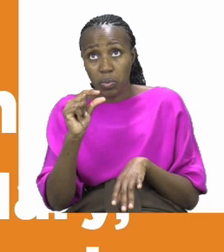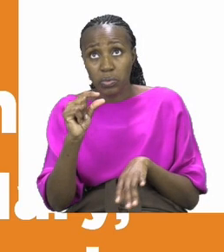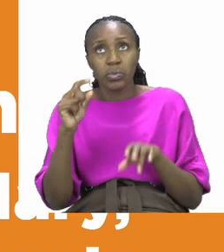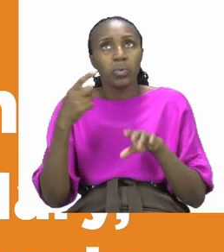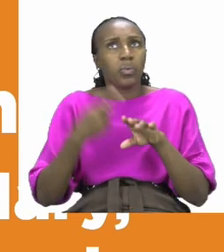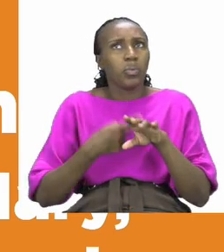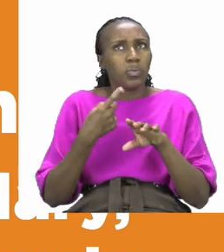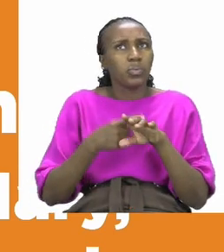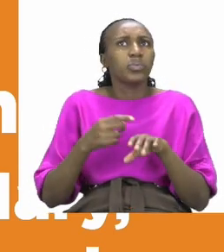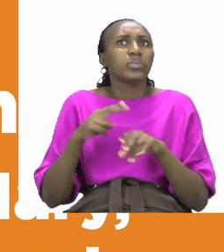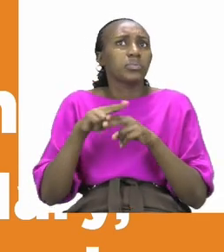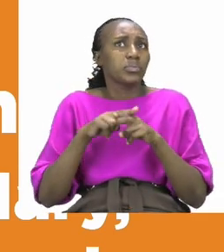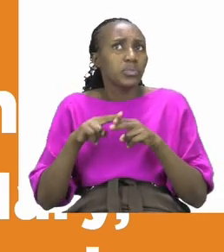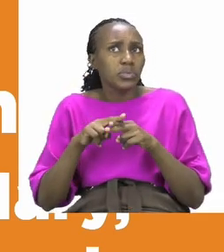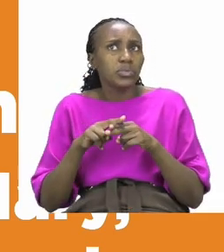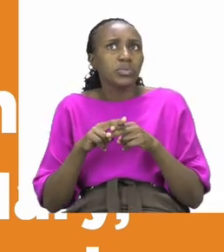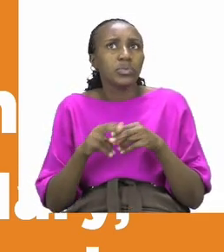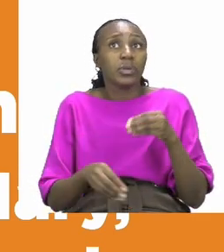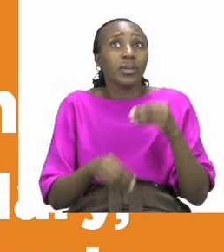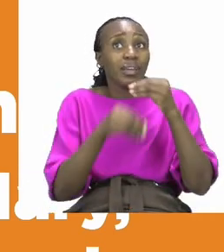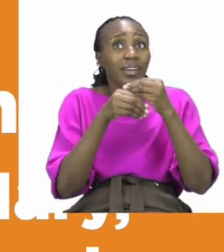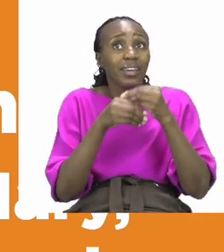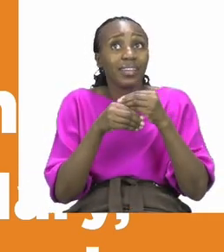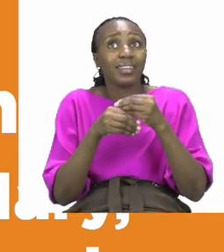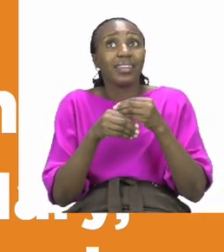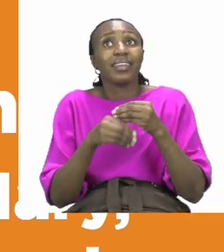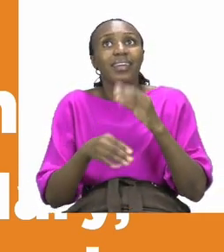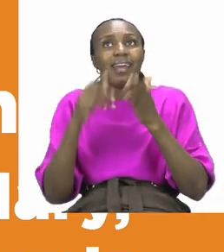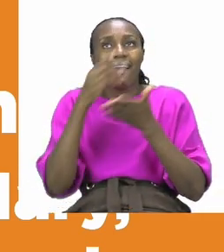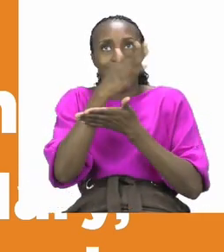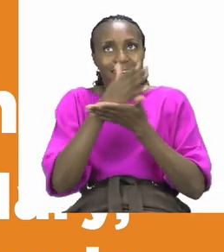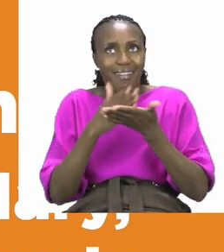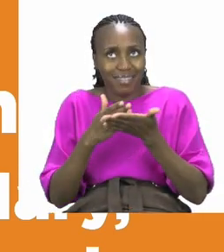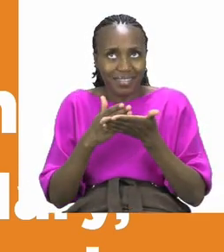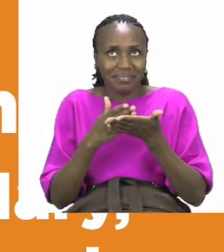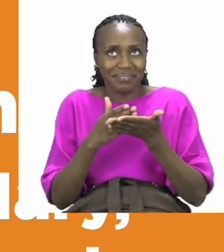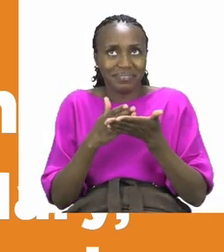words, doubling, and halving.